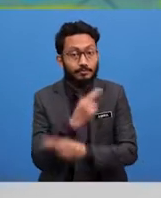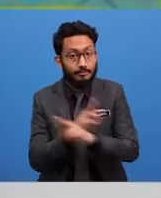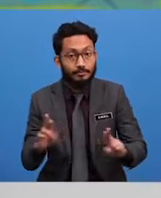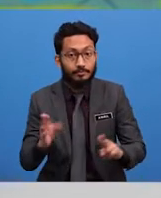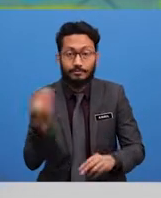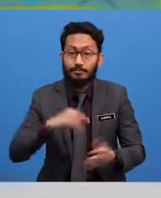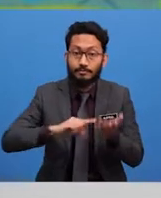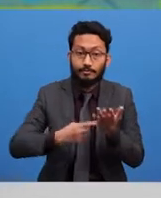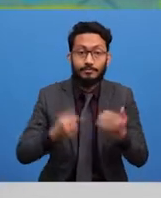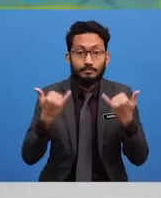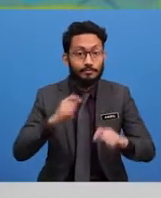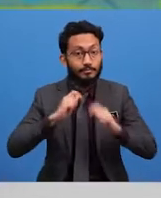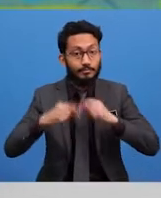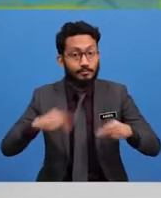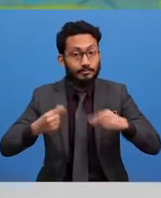much more.